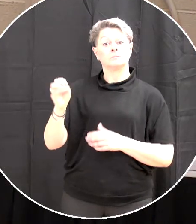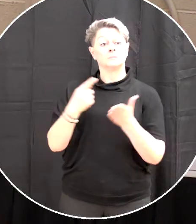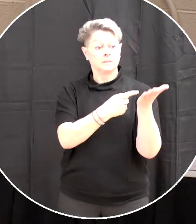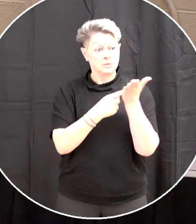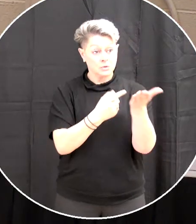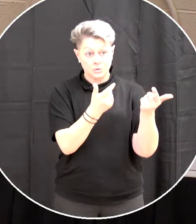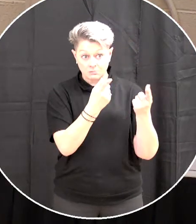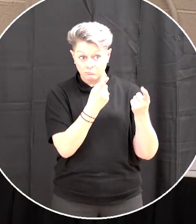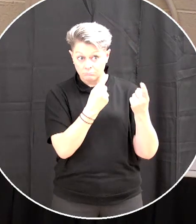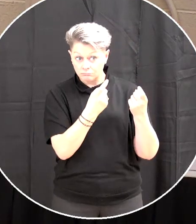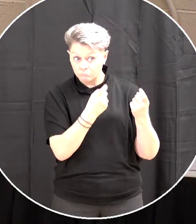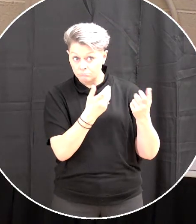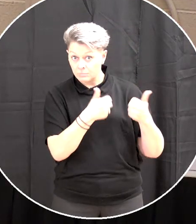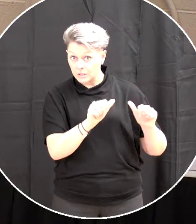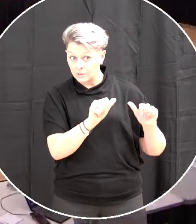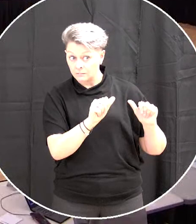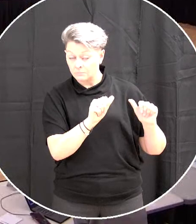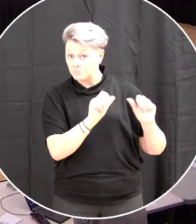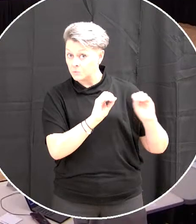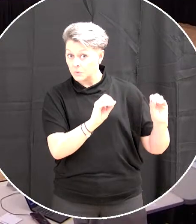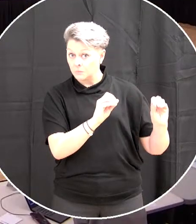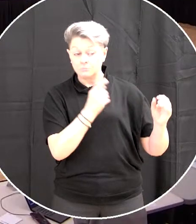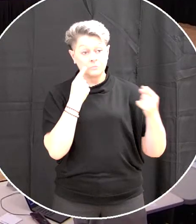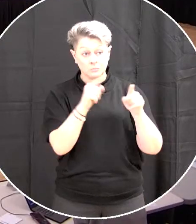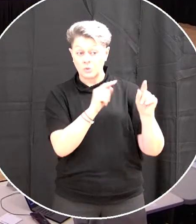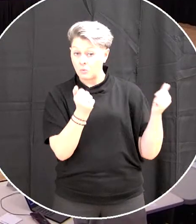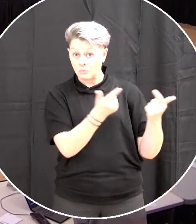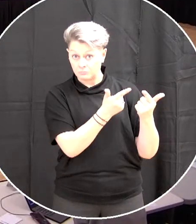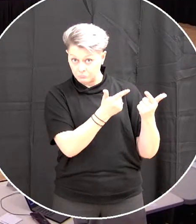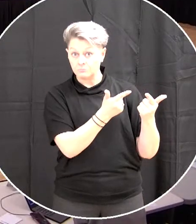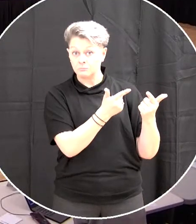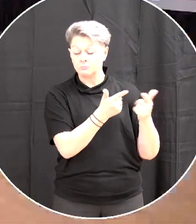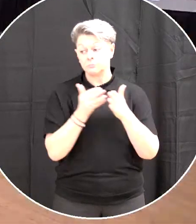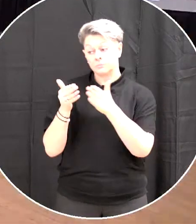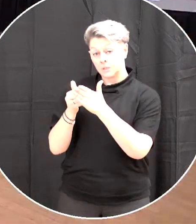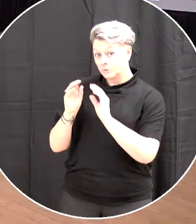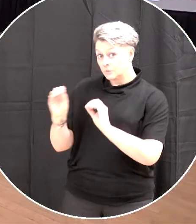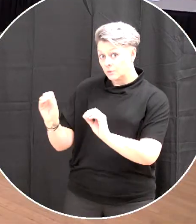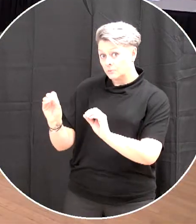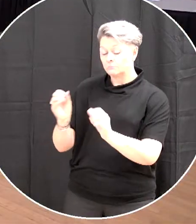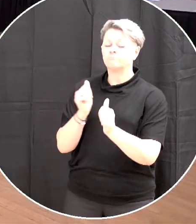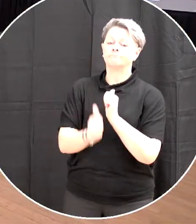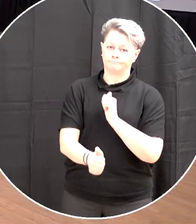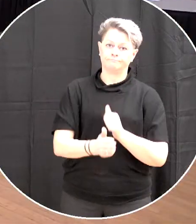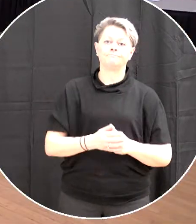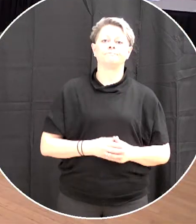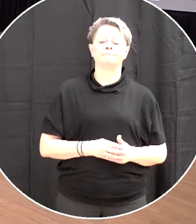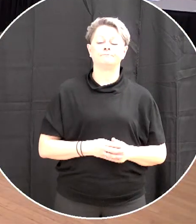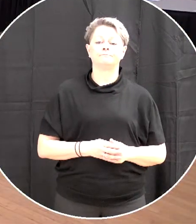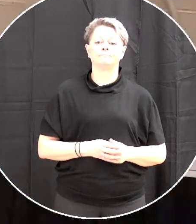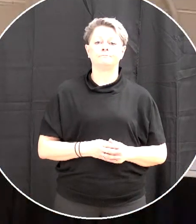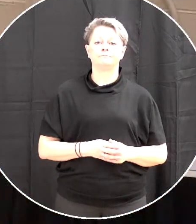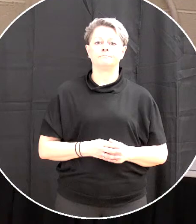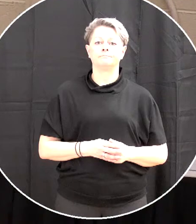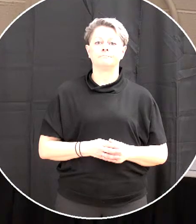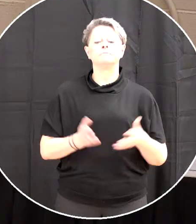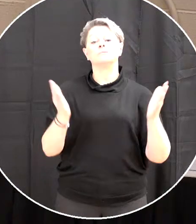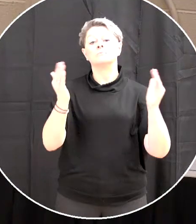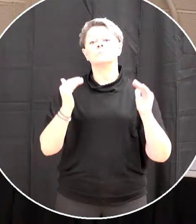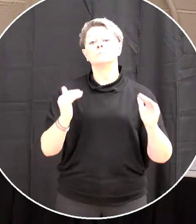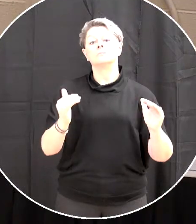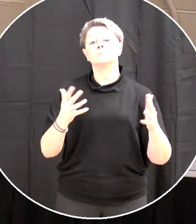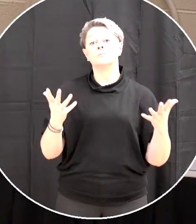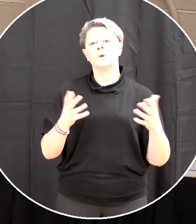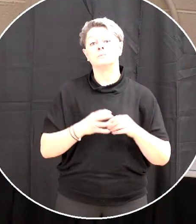Discussion? Hearing none. All in favor? Those against? Motion carries. The next one is the